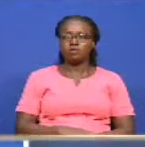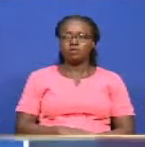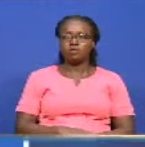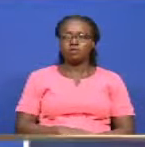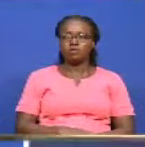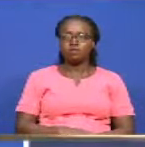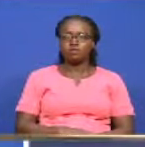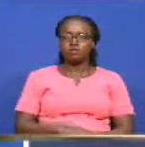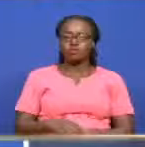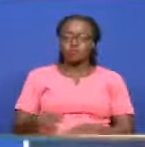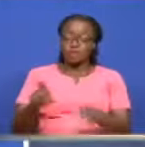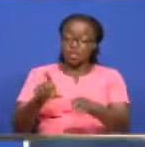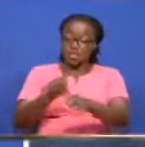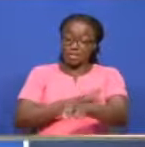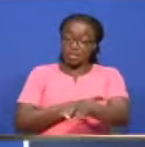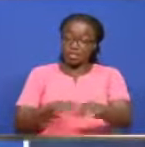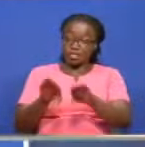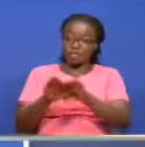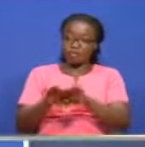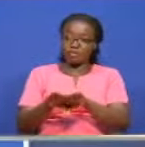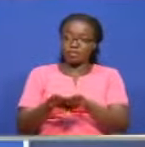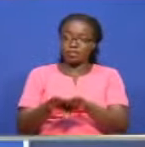Leg covers,